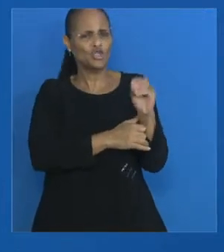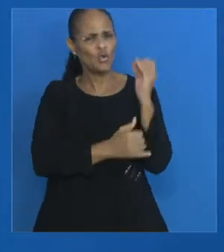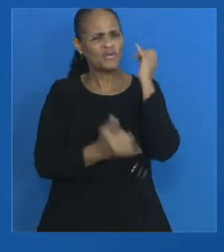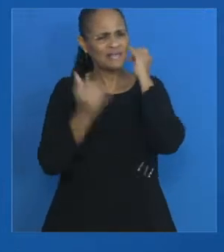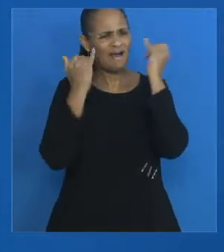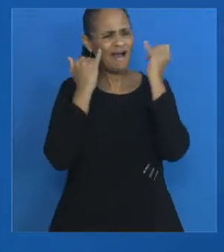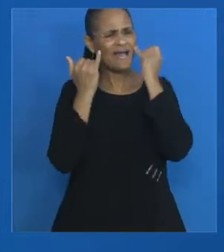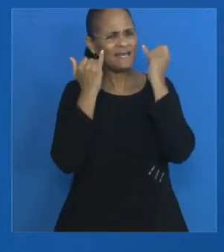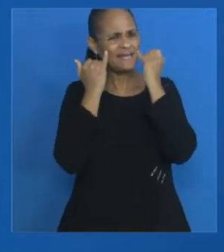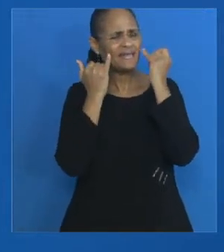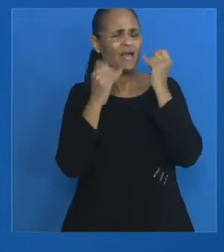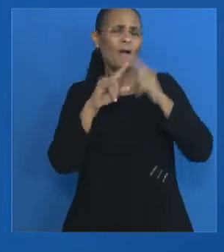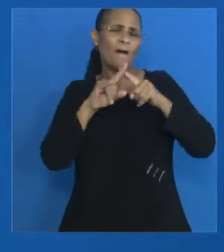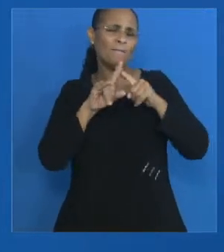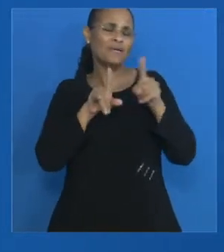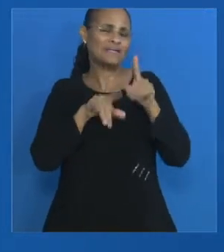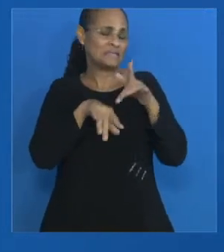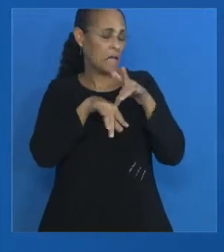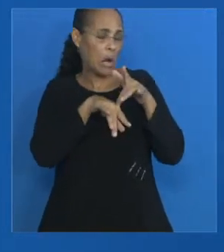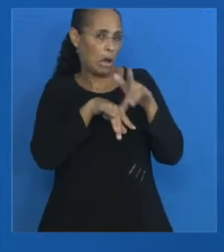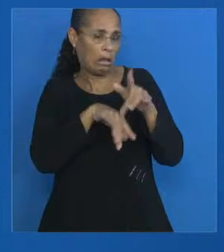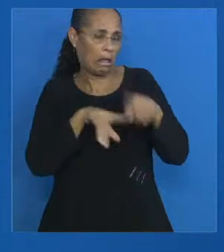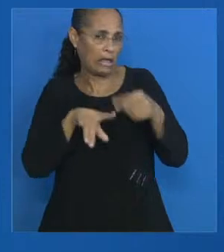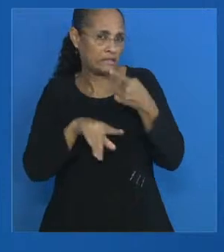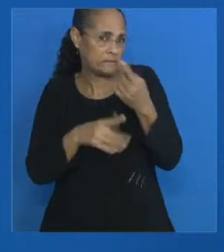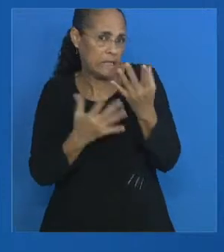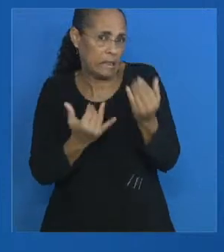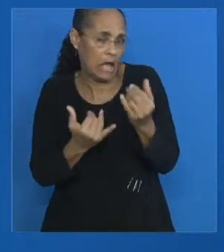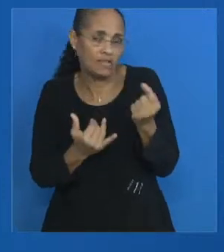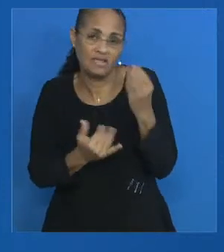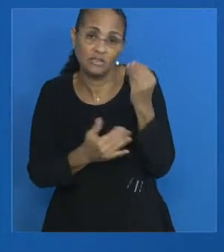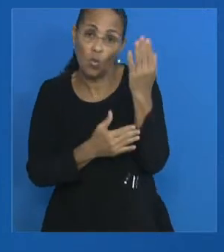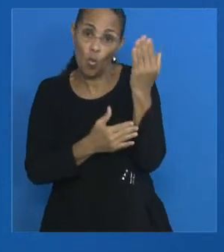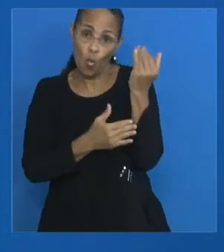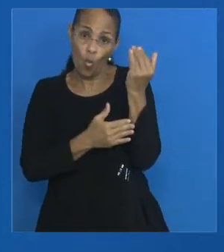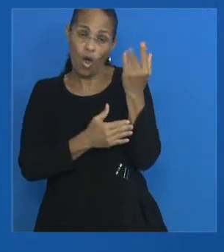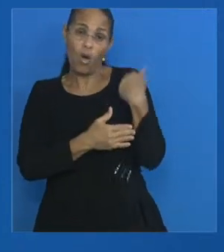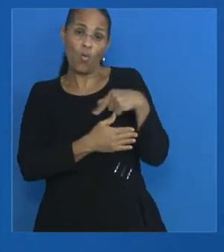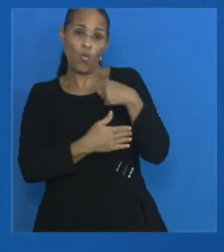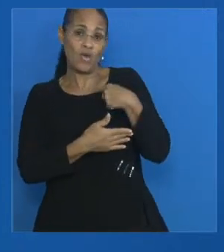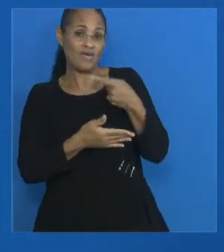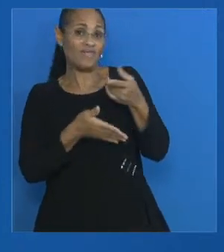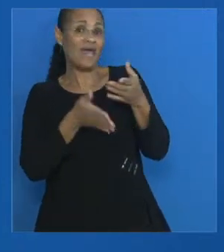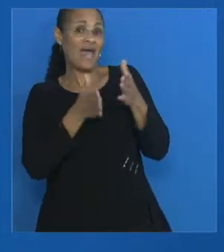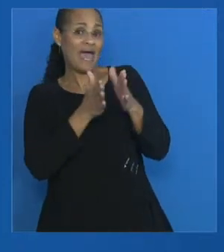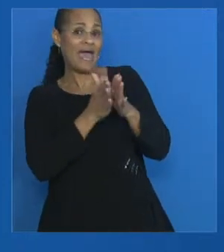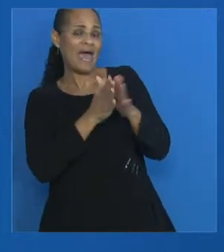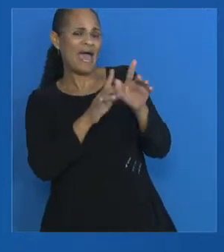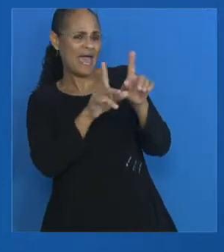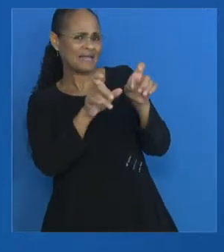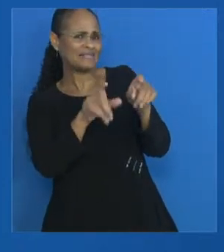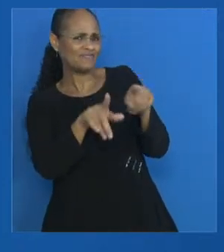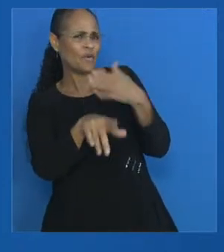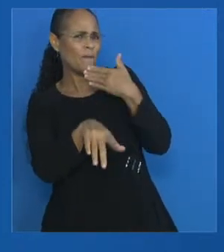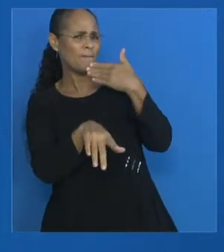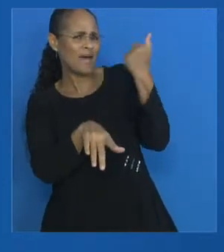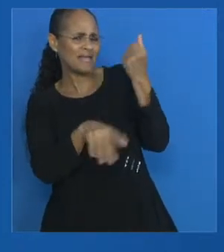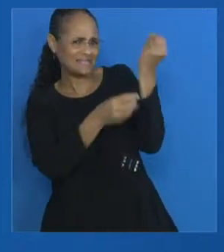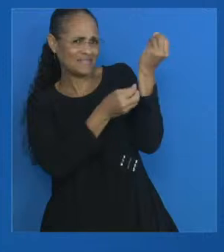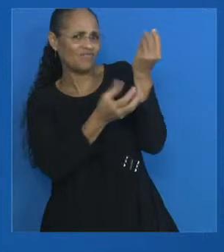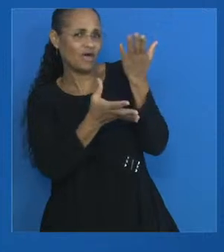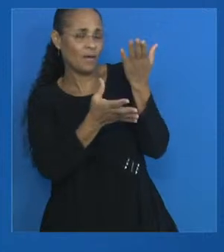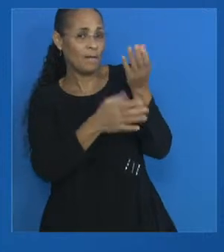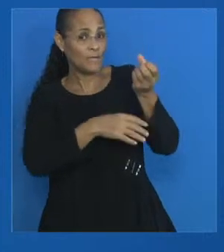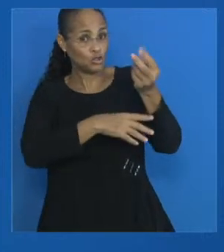idea, but it's too early to say. And so that's why we've asked them for their best advice. And they said that the 12